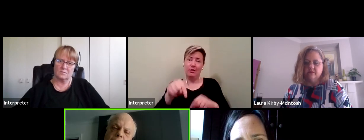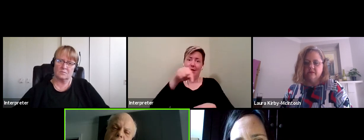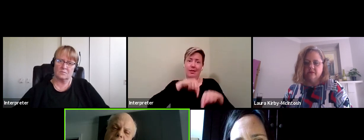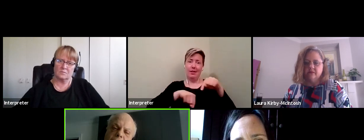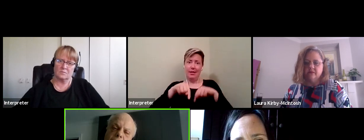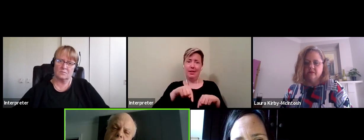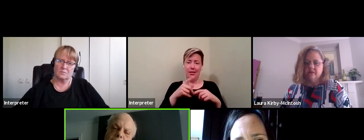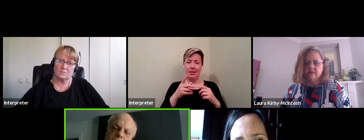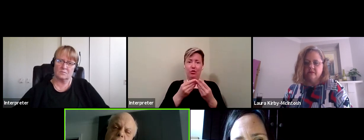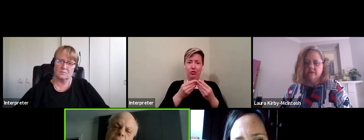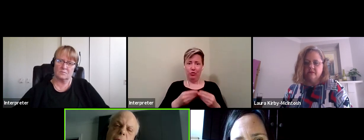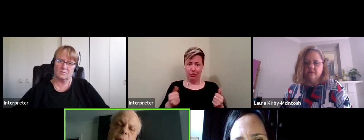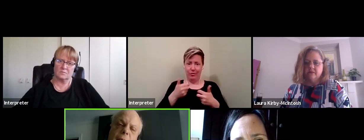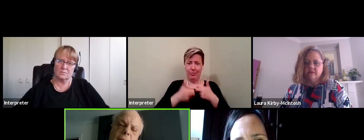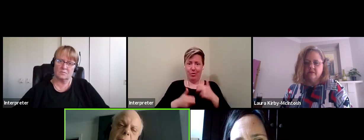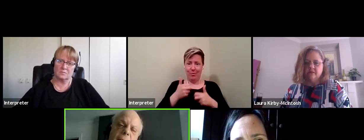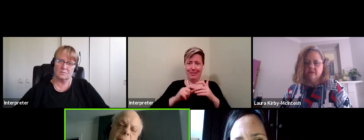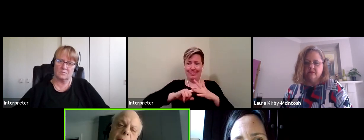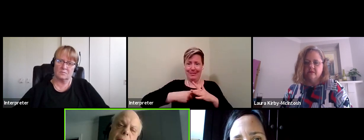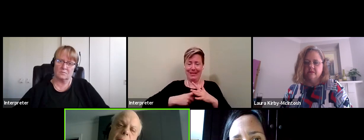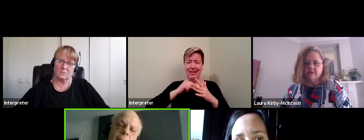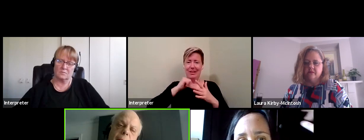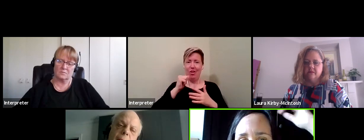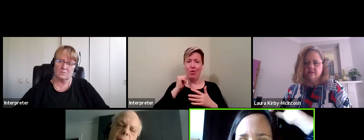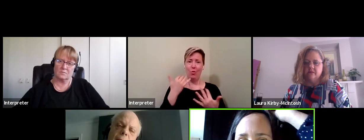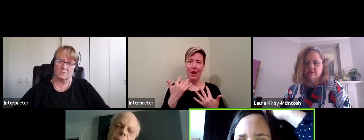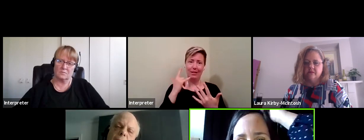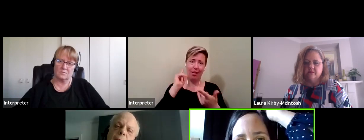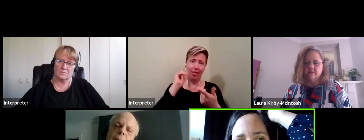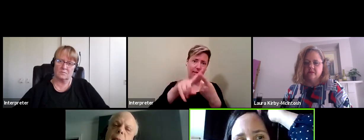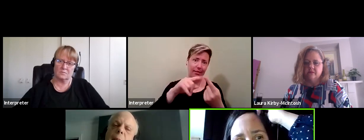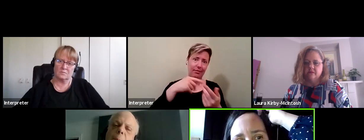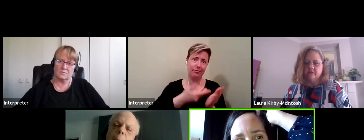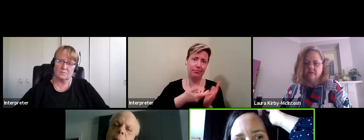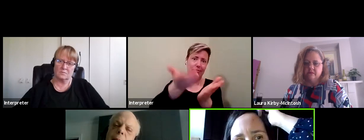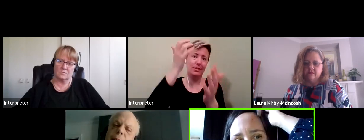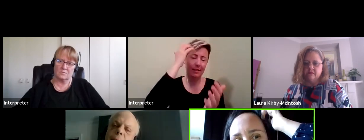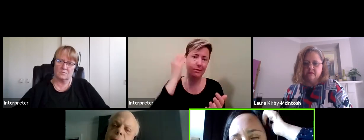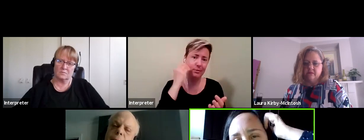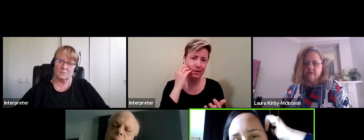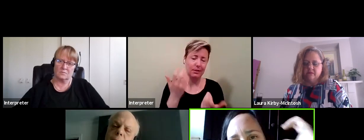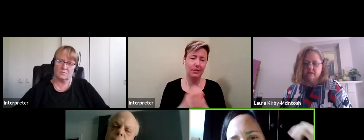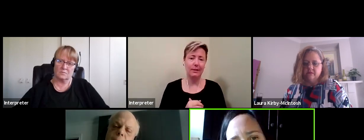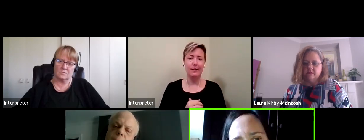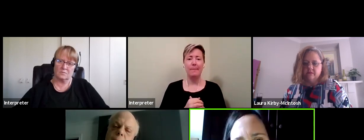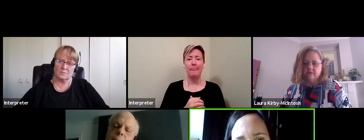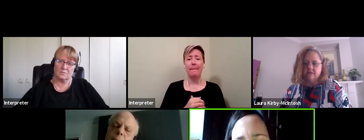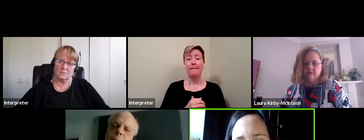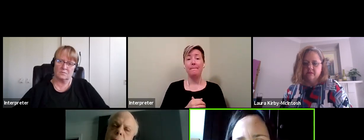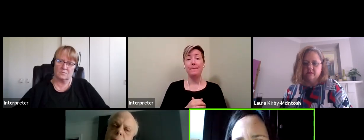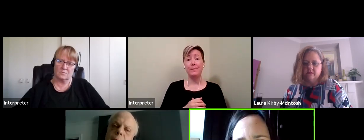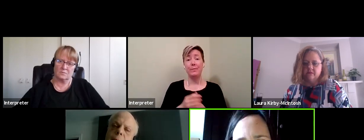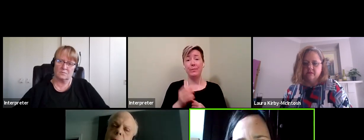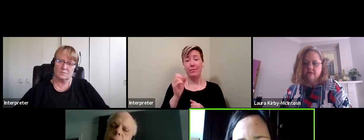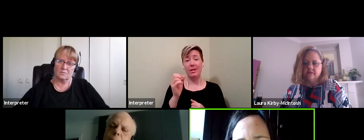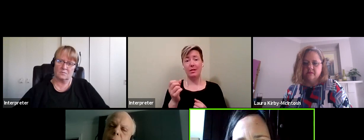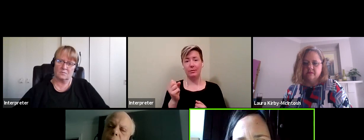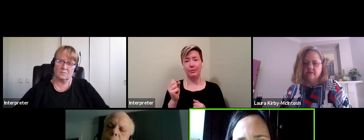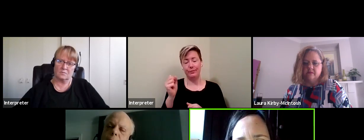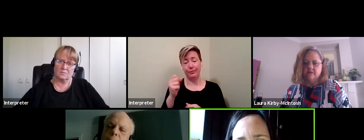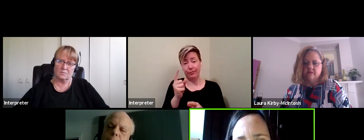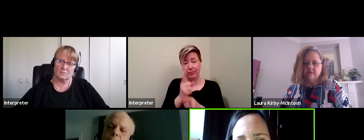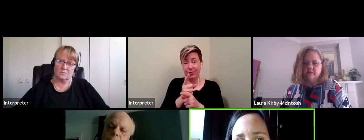it's created through the measures you're talking about. Yes, so if people with disabilities may not be treated simply because they have a disability, shouldn't it be